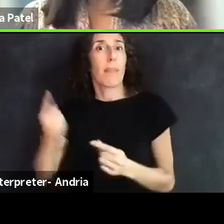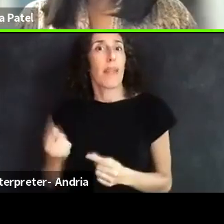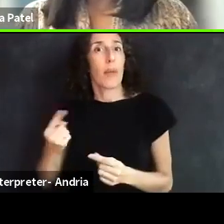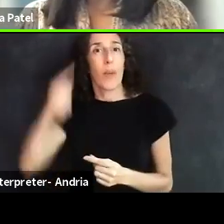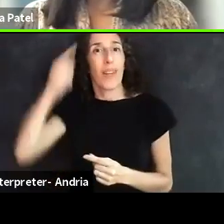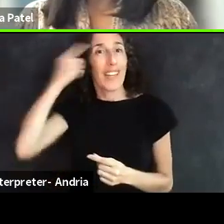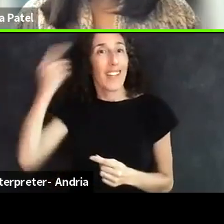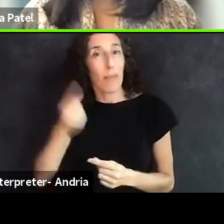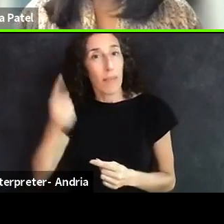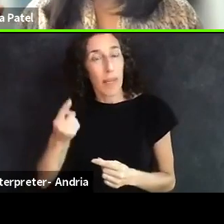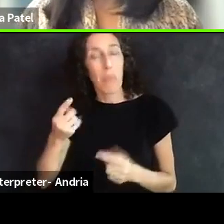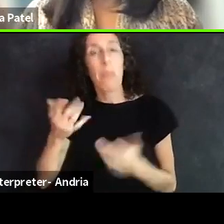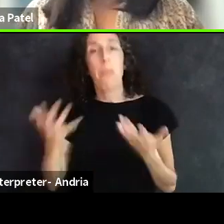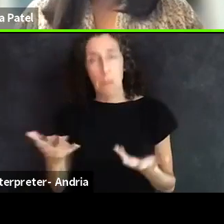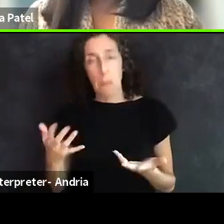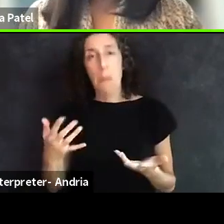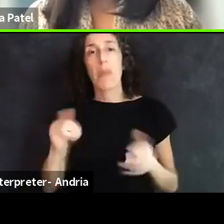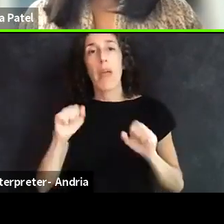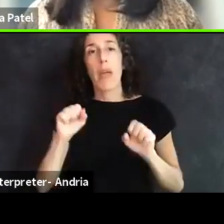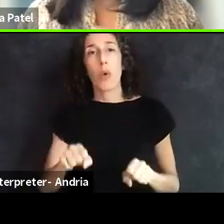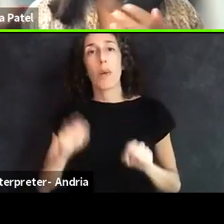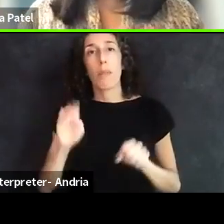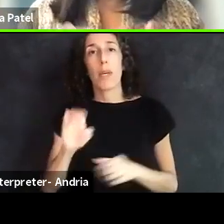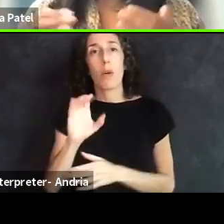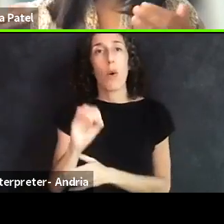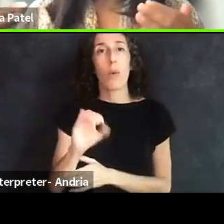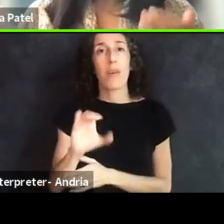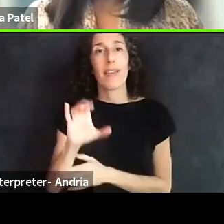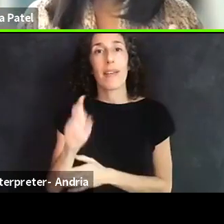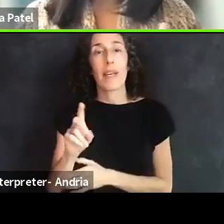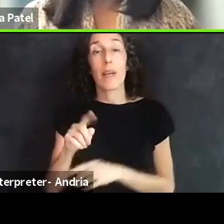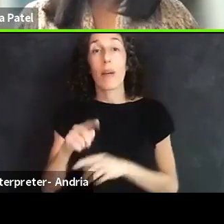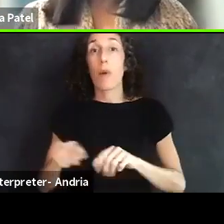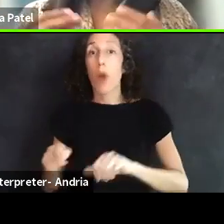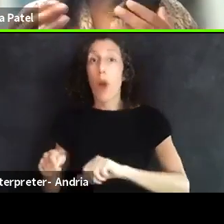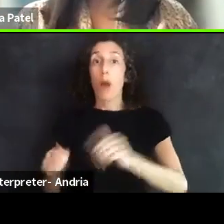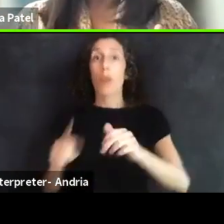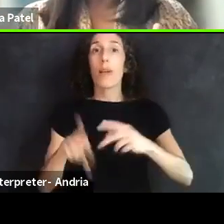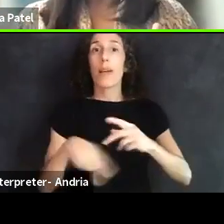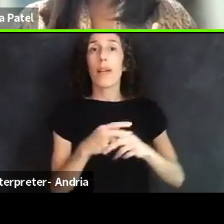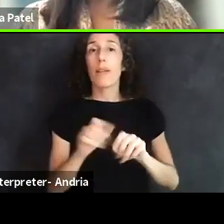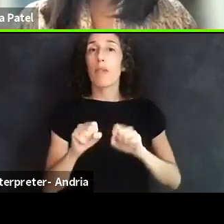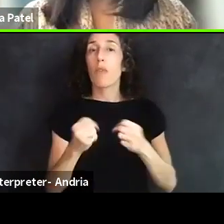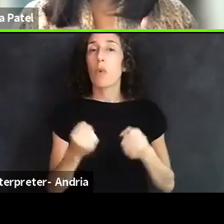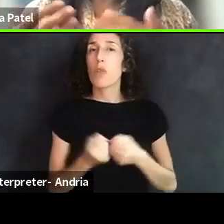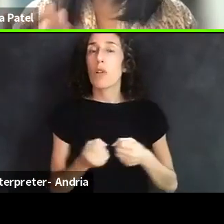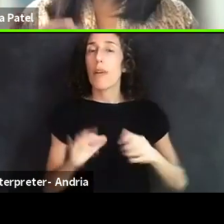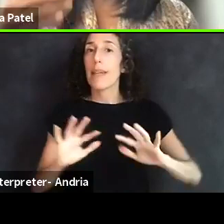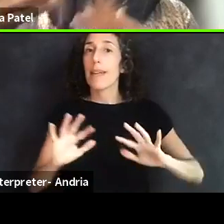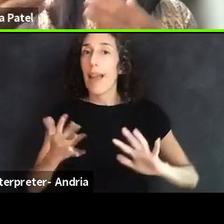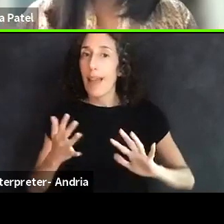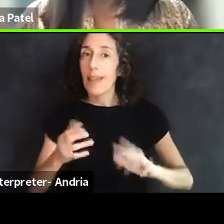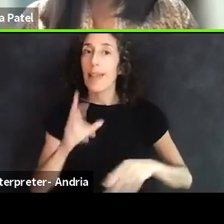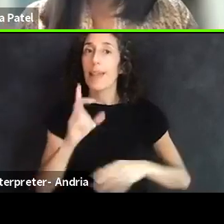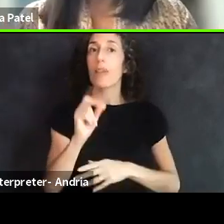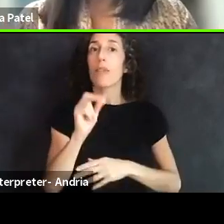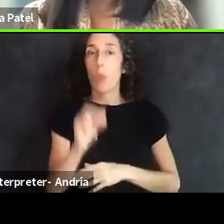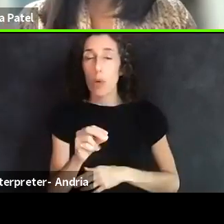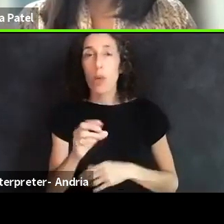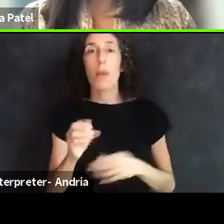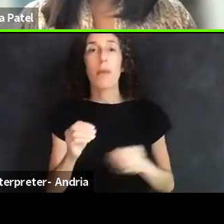anxiety disorder, they may also avoid, they may have increasing levels of anxiety and not be able to stay